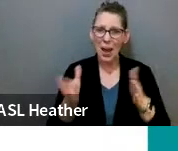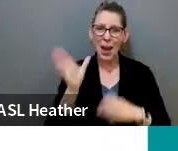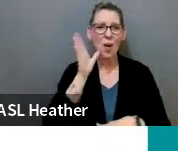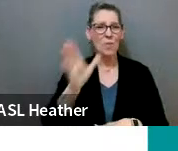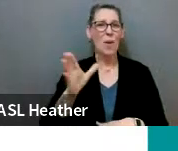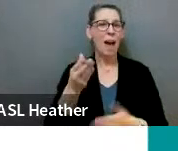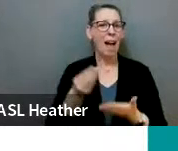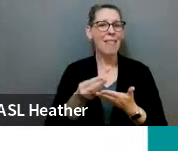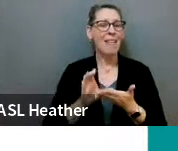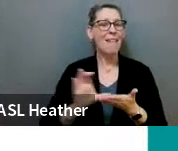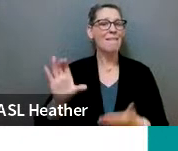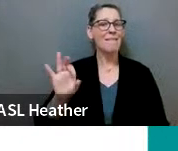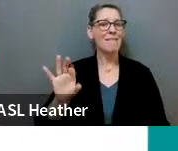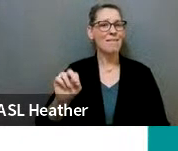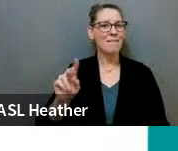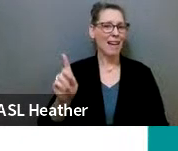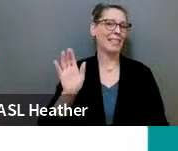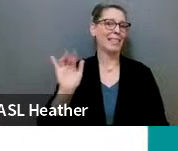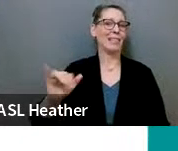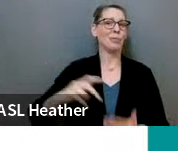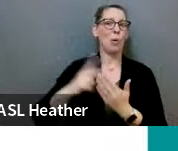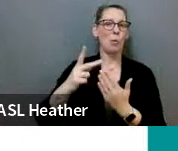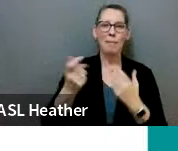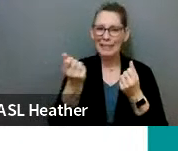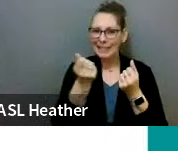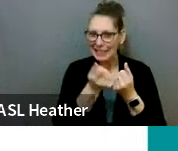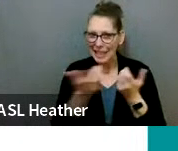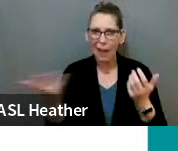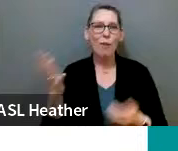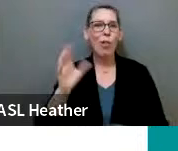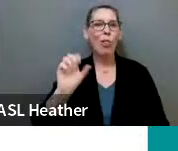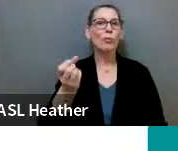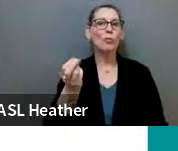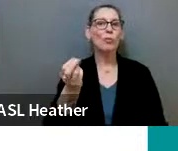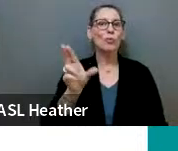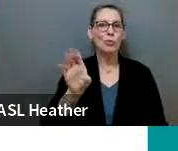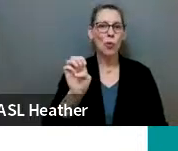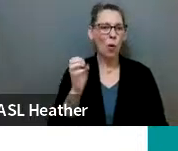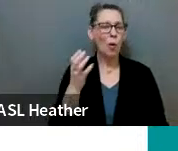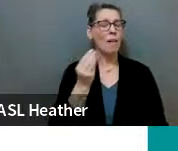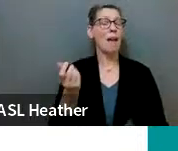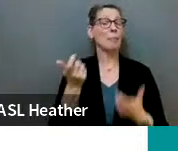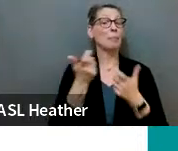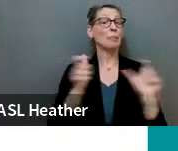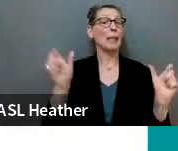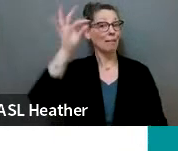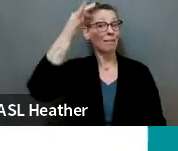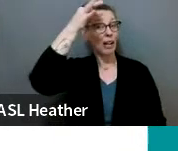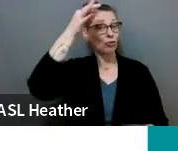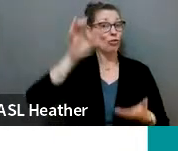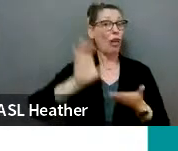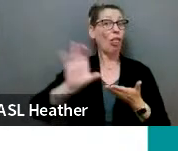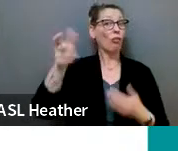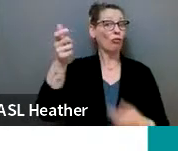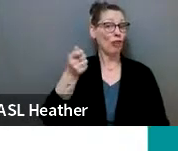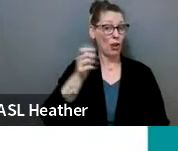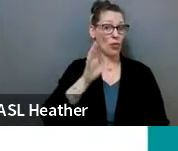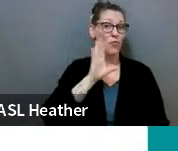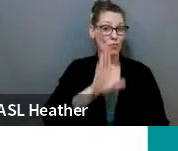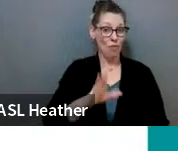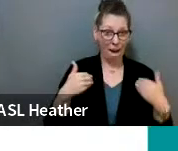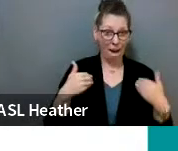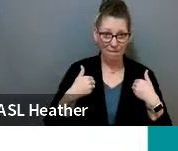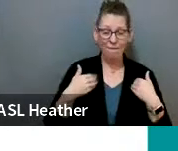fund the program, that we have multiple sources, including a large chunk of federal grants that we are looking to receive, and then their